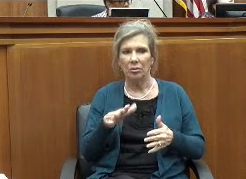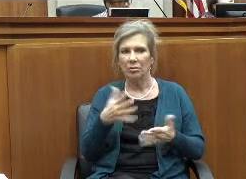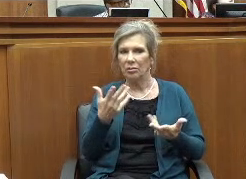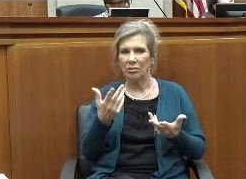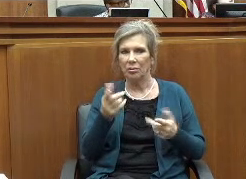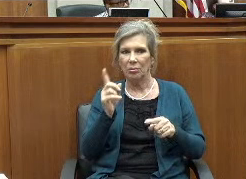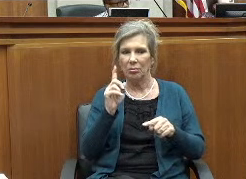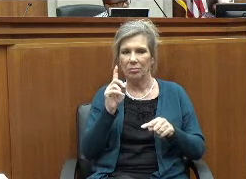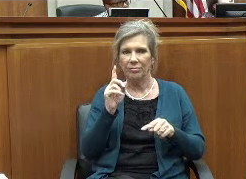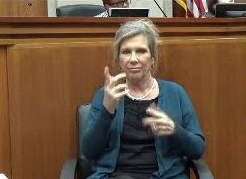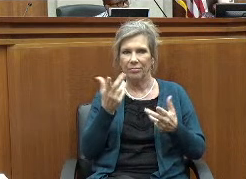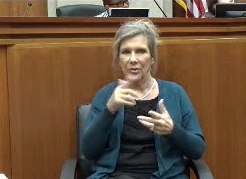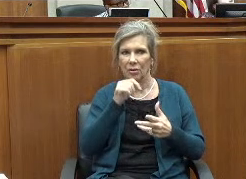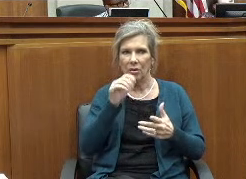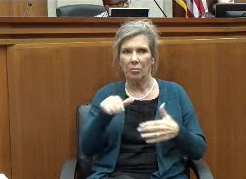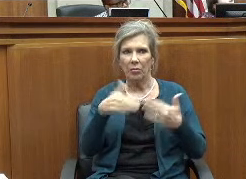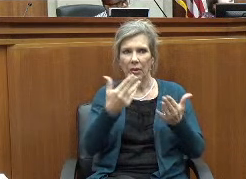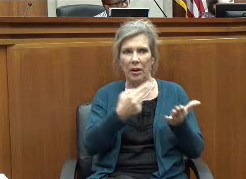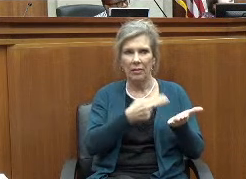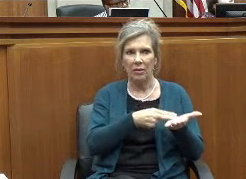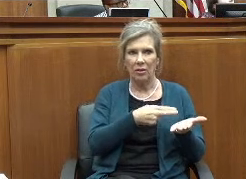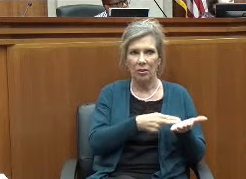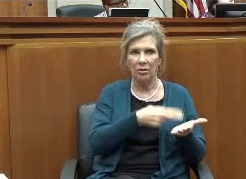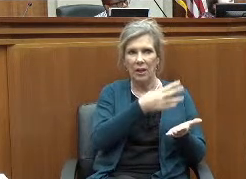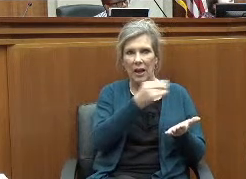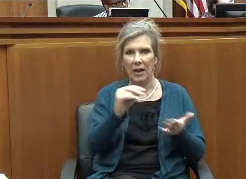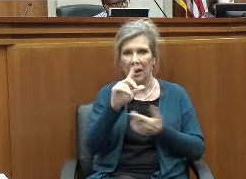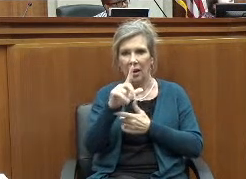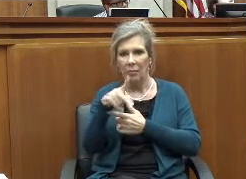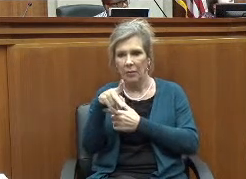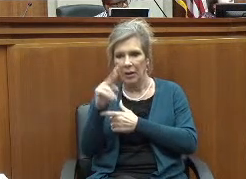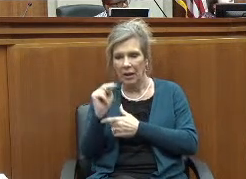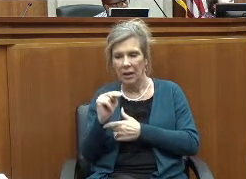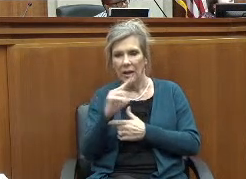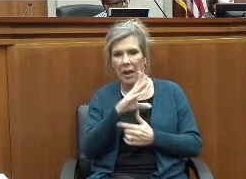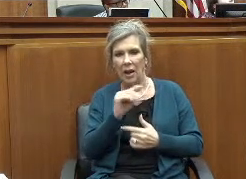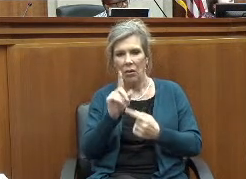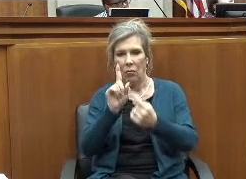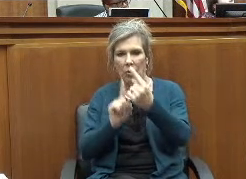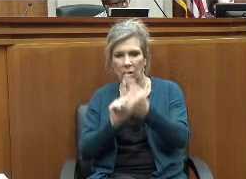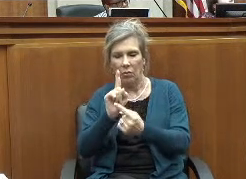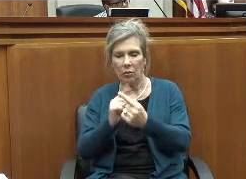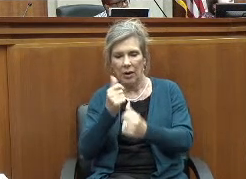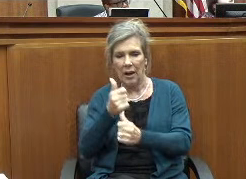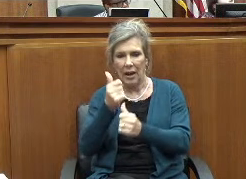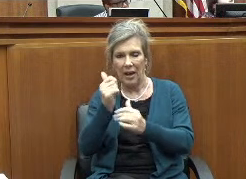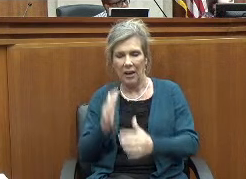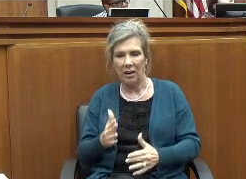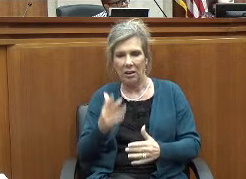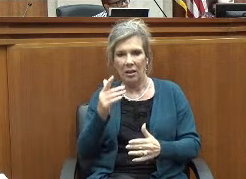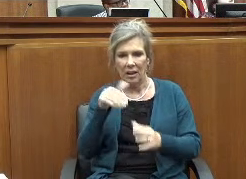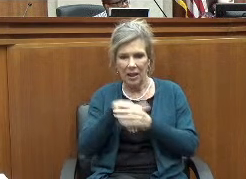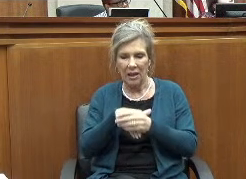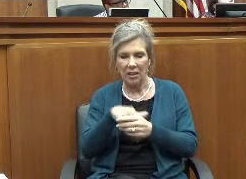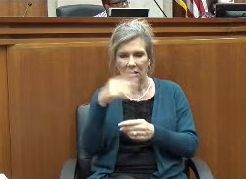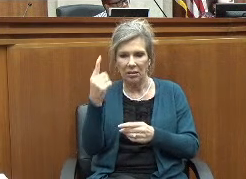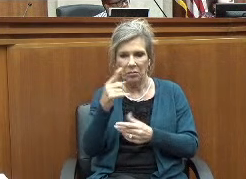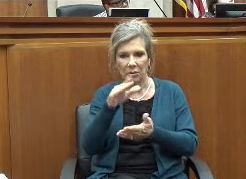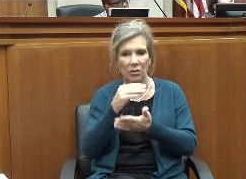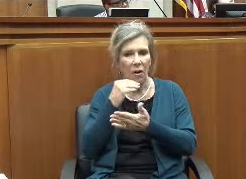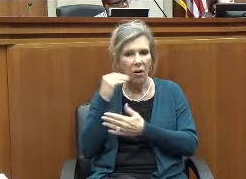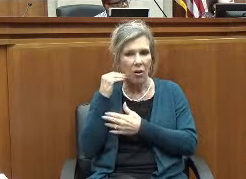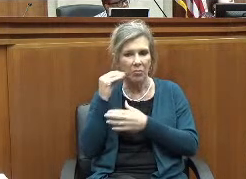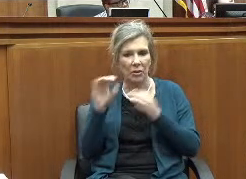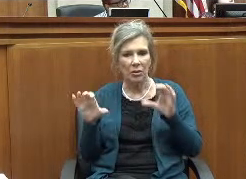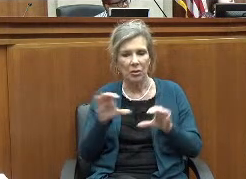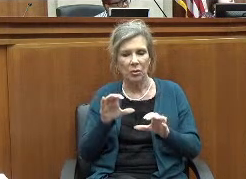don't provide a nurse and an LPN and a one-on-one aide if someone's home to do